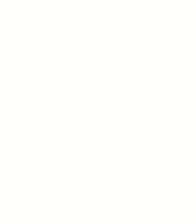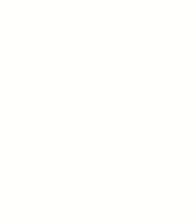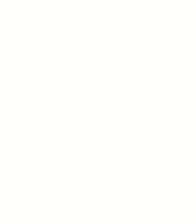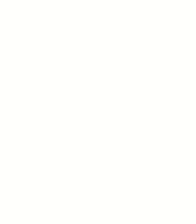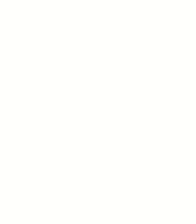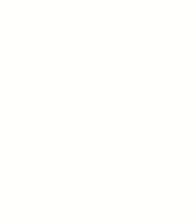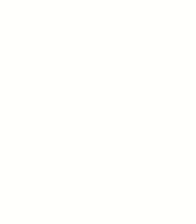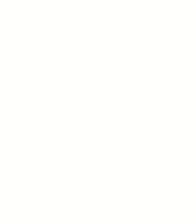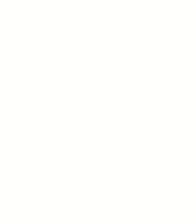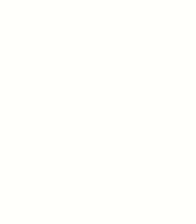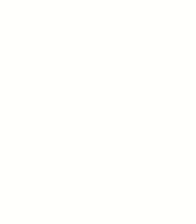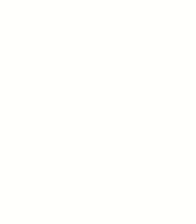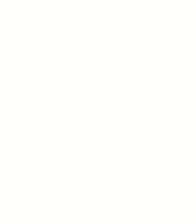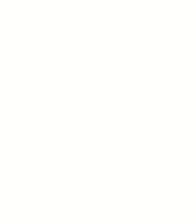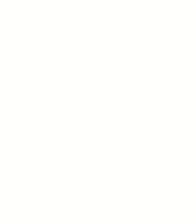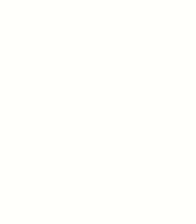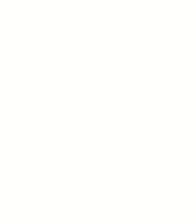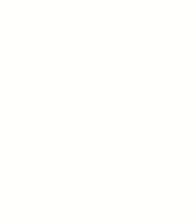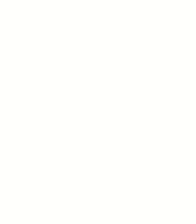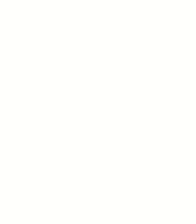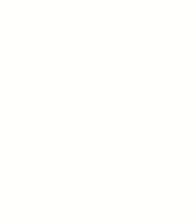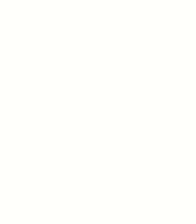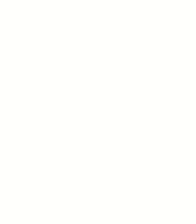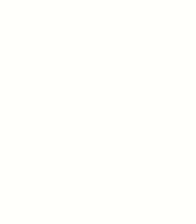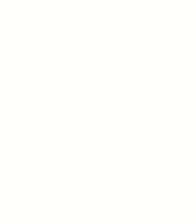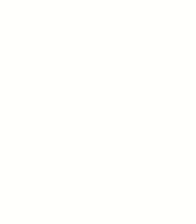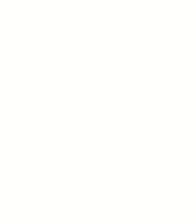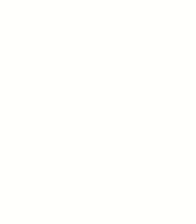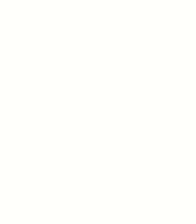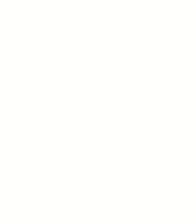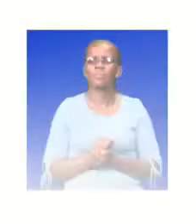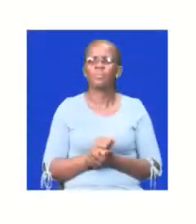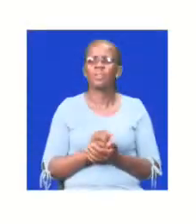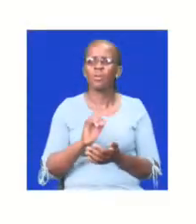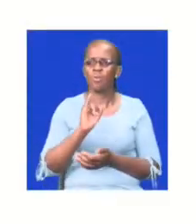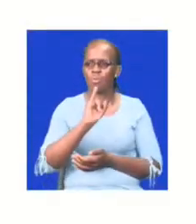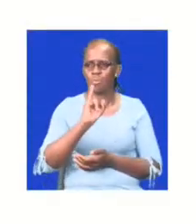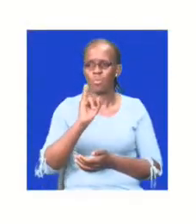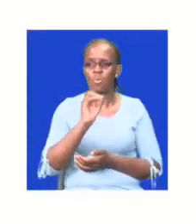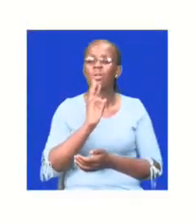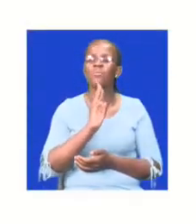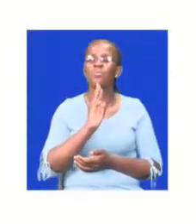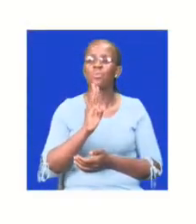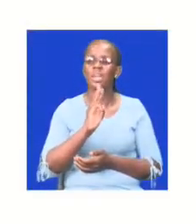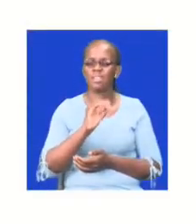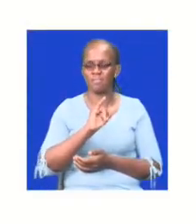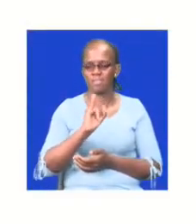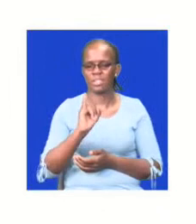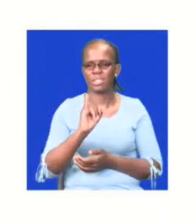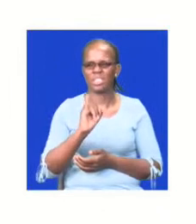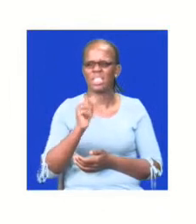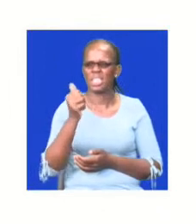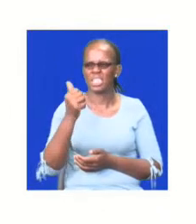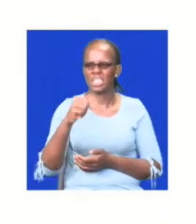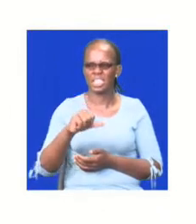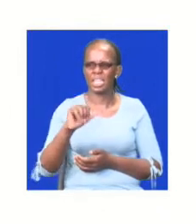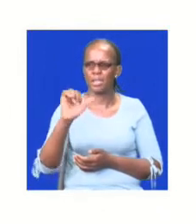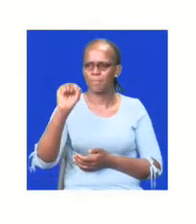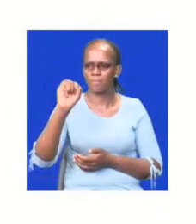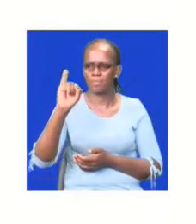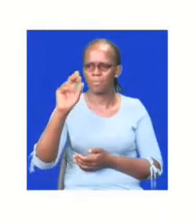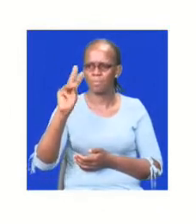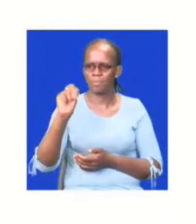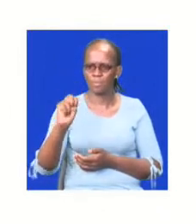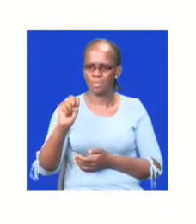while we are learning. The first word is sin. What is sin? Sin is